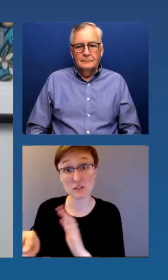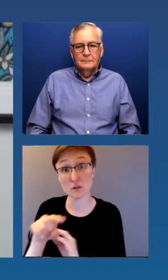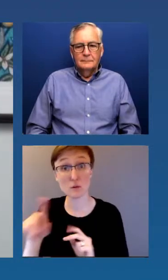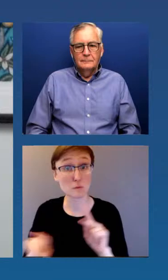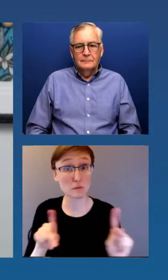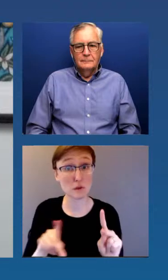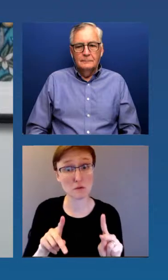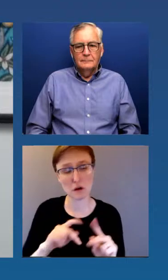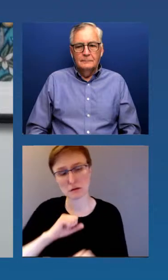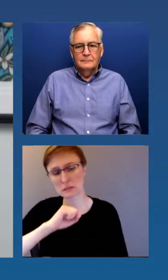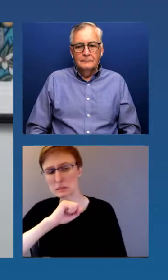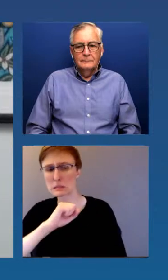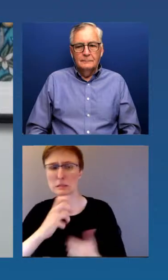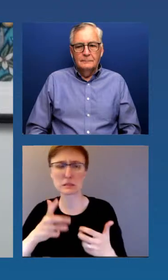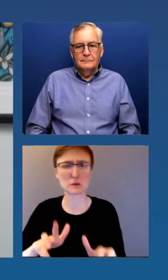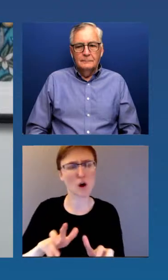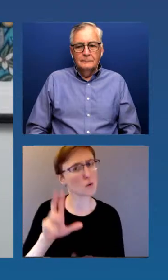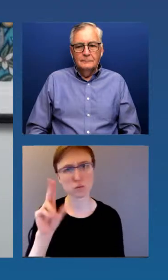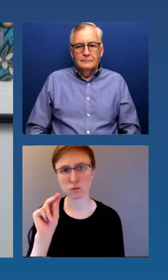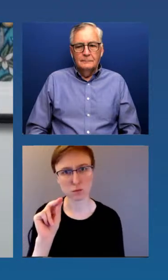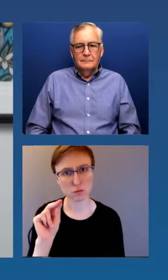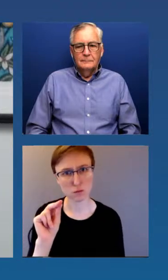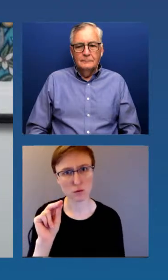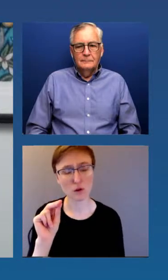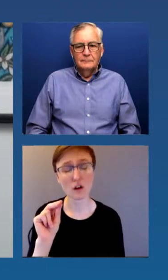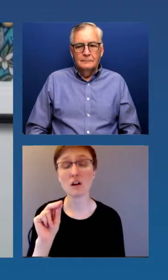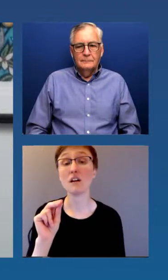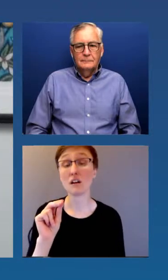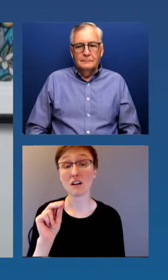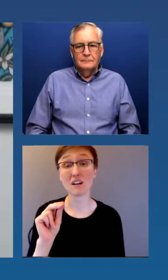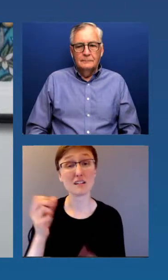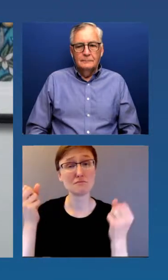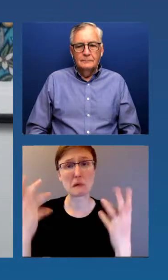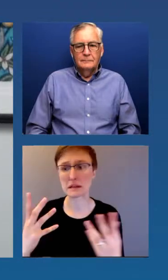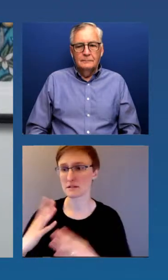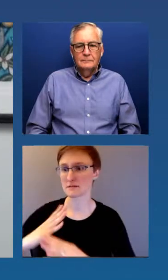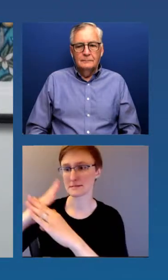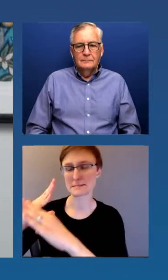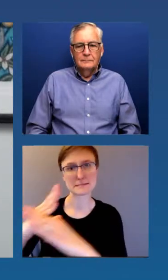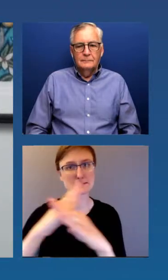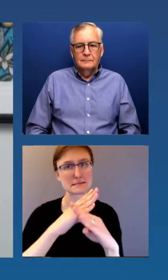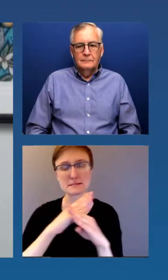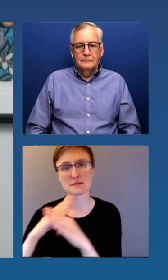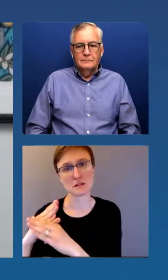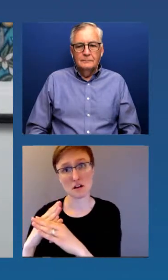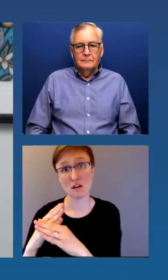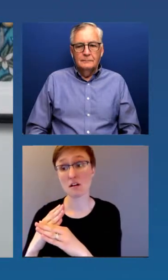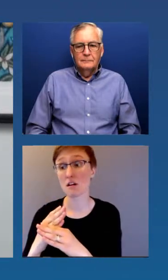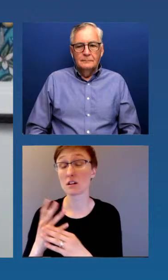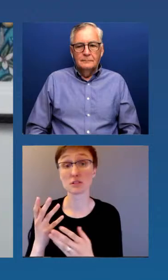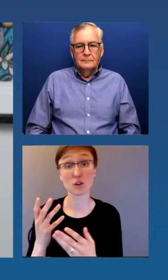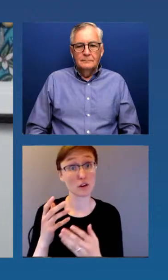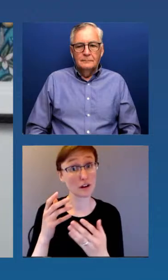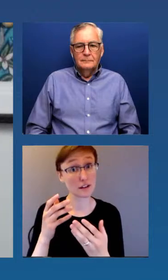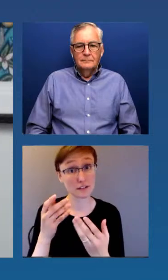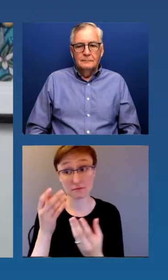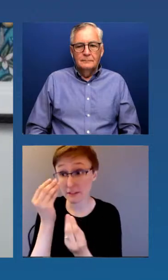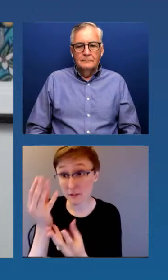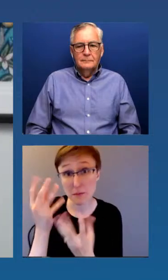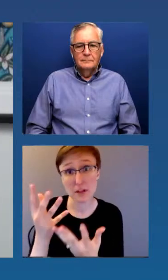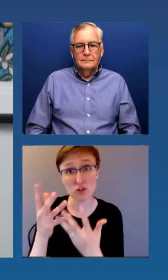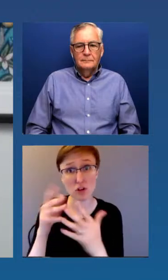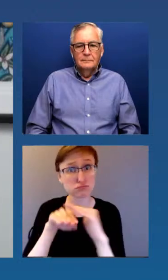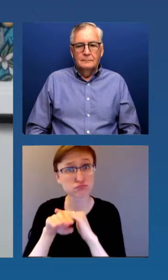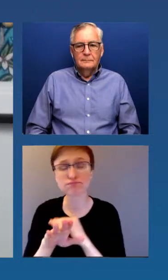hesitant. Rather, there are also systemic barriers that prevent access to vaccine information and opportunities